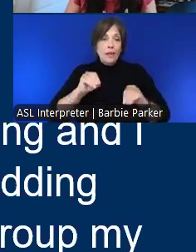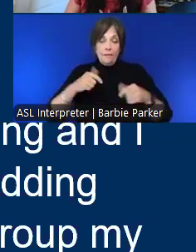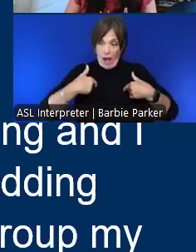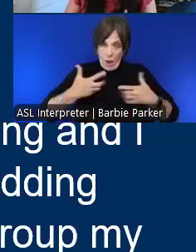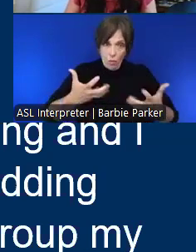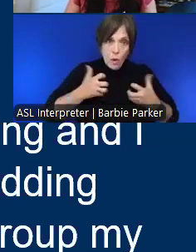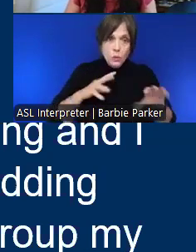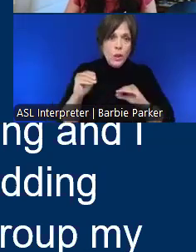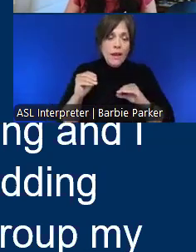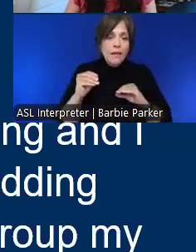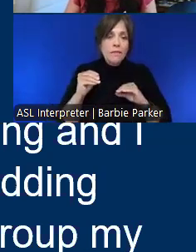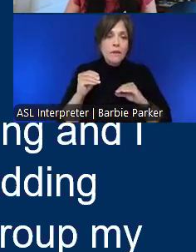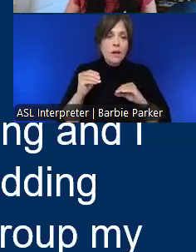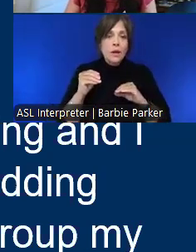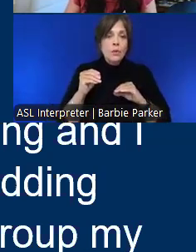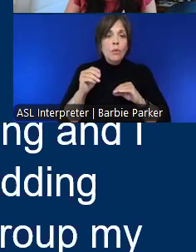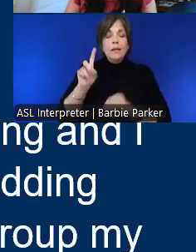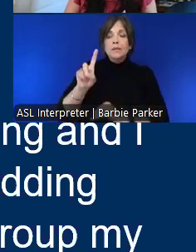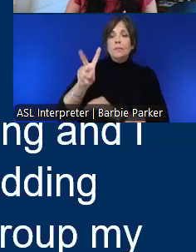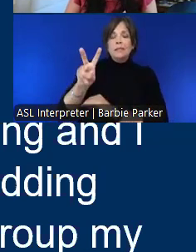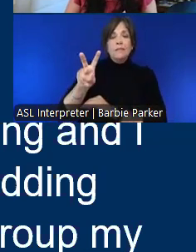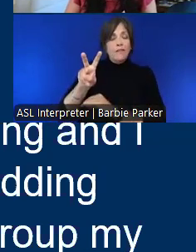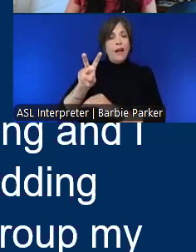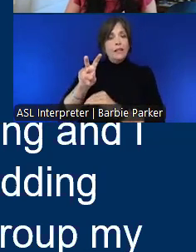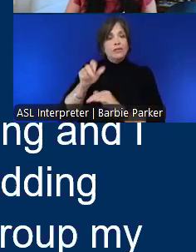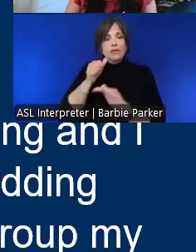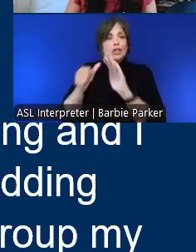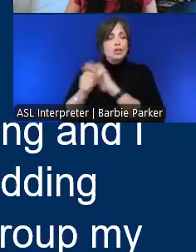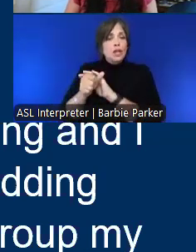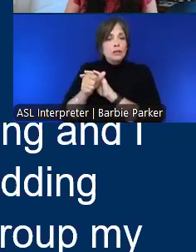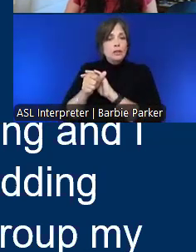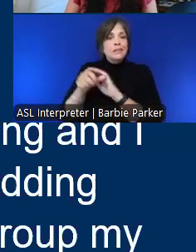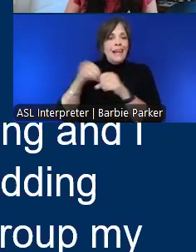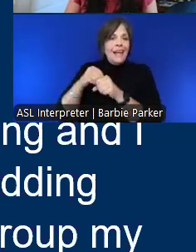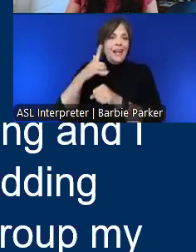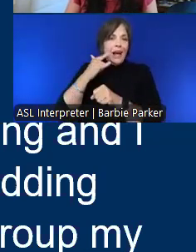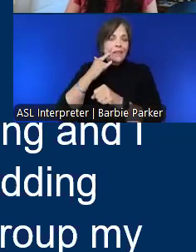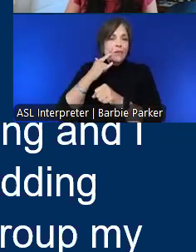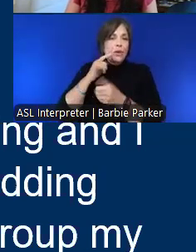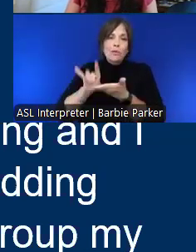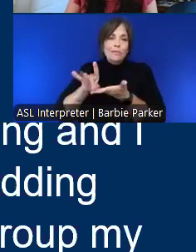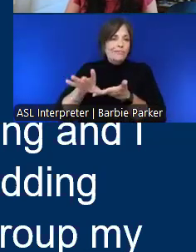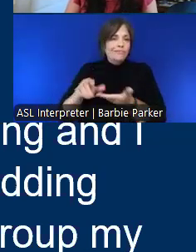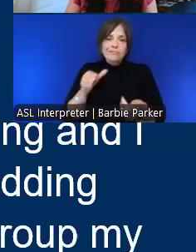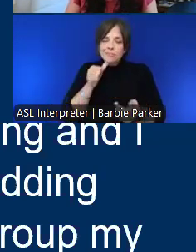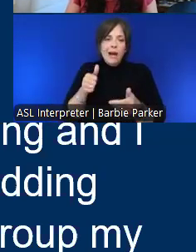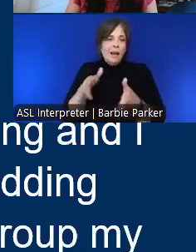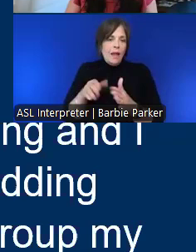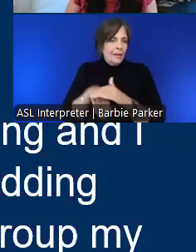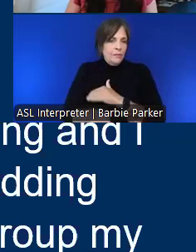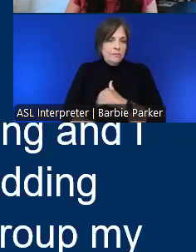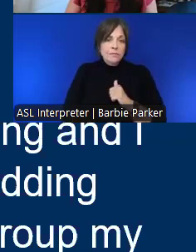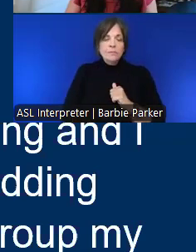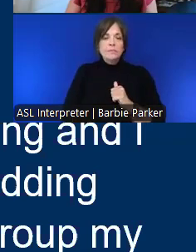would have been turned away from domestic violence shelters in my state of California. I wouldn't have been able to hire an